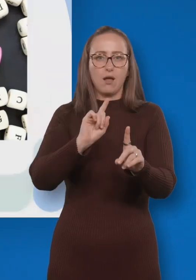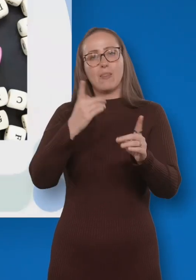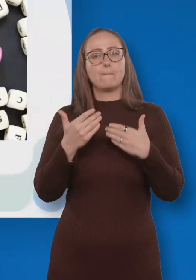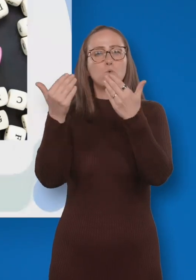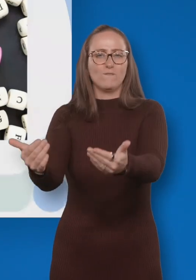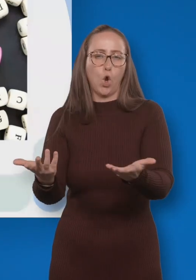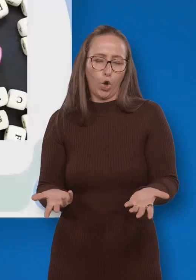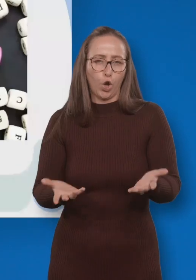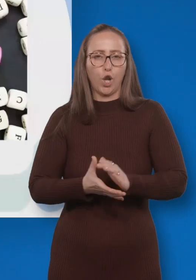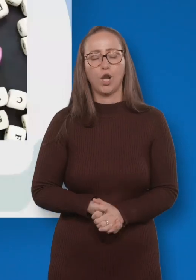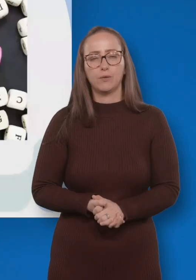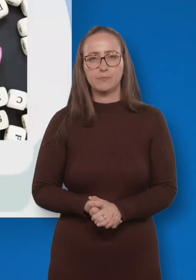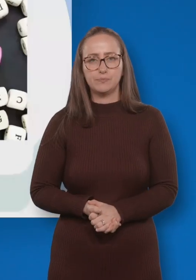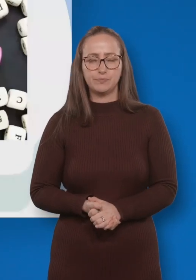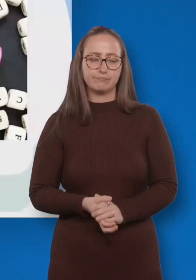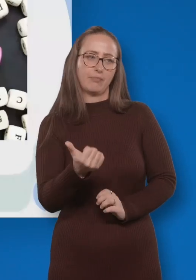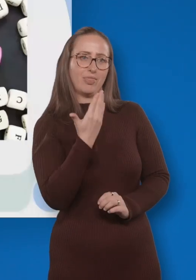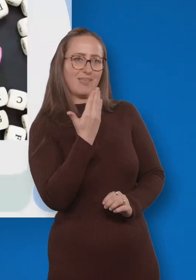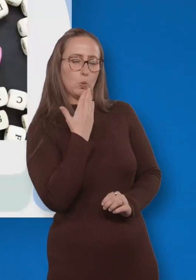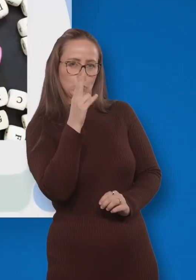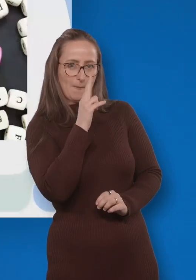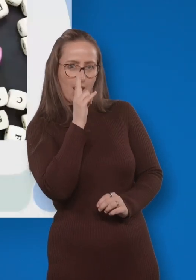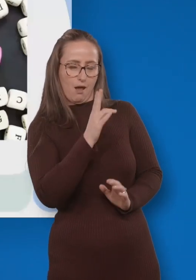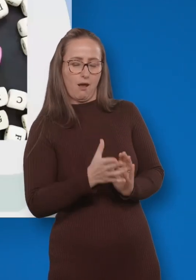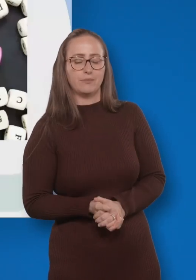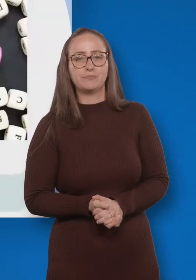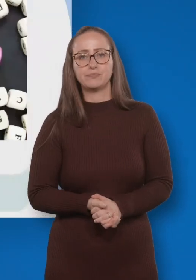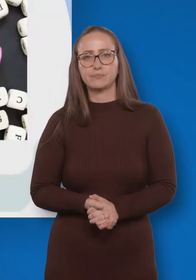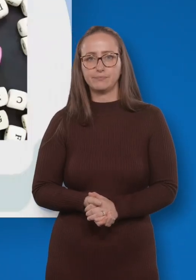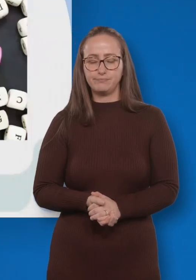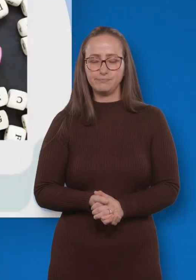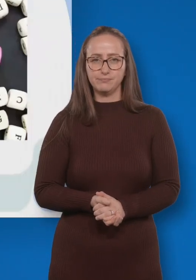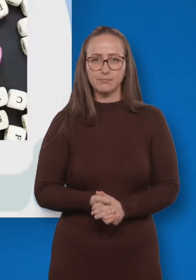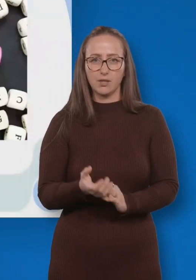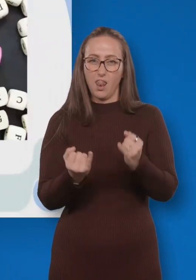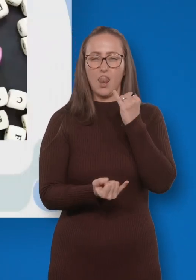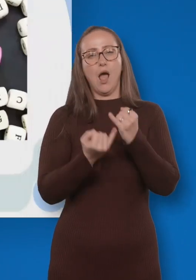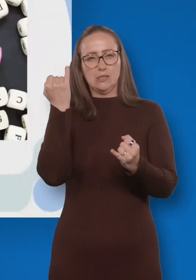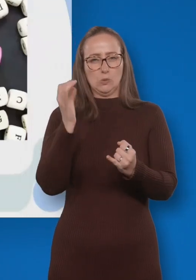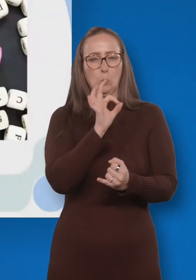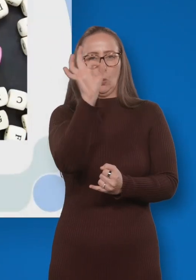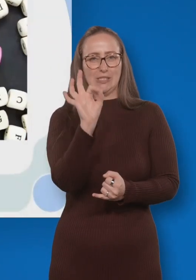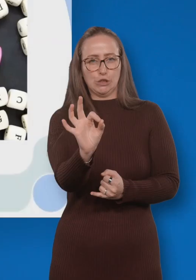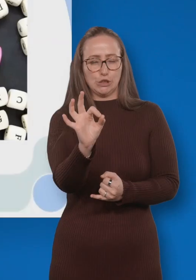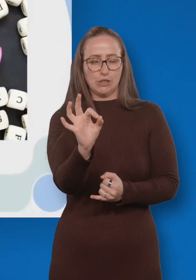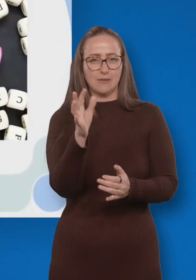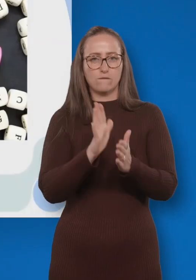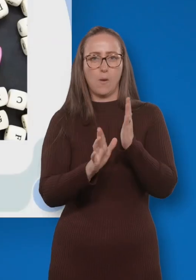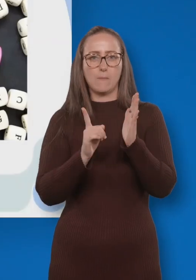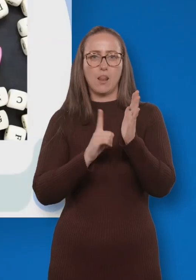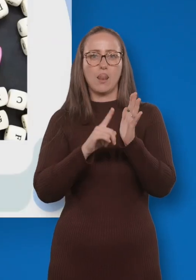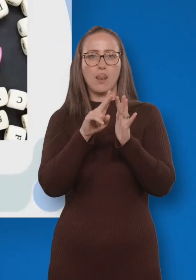move past them in some ways. Thank you, Jemina. I think we're gonna say the last question